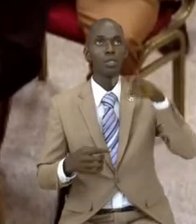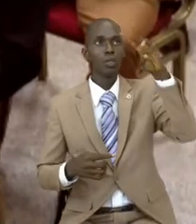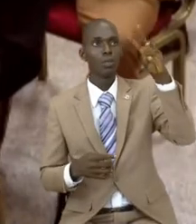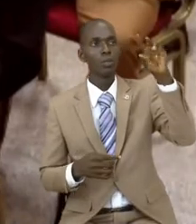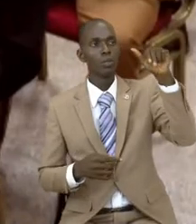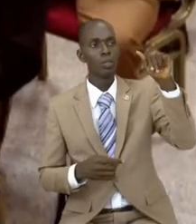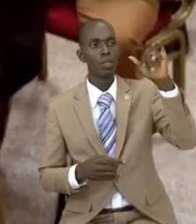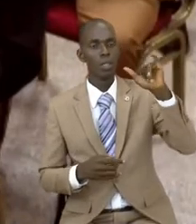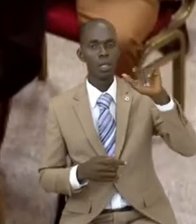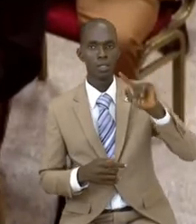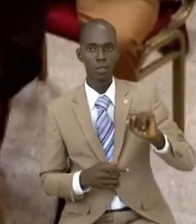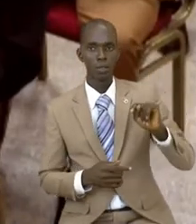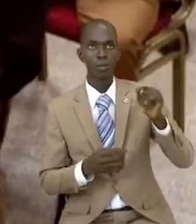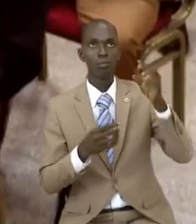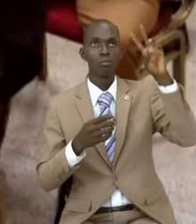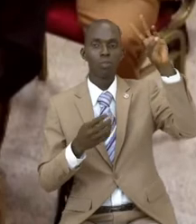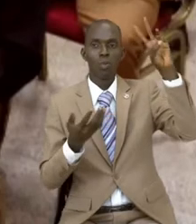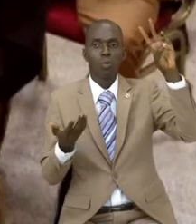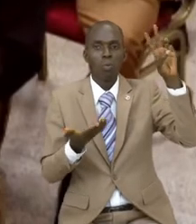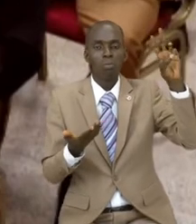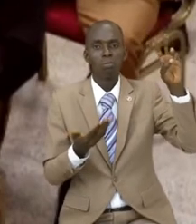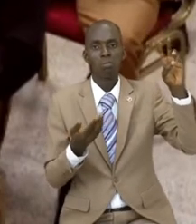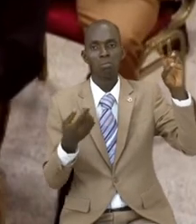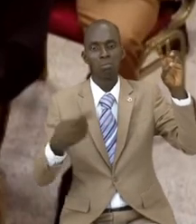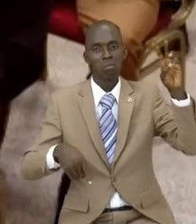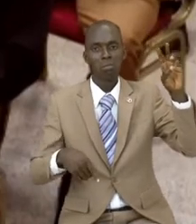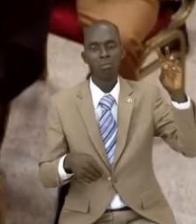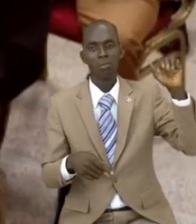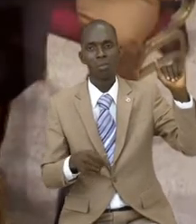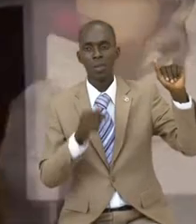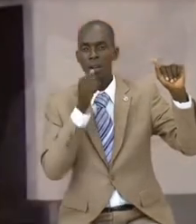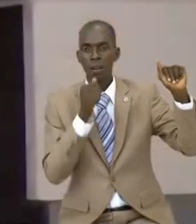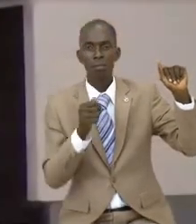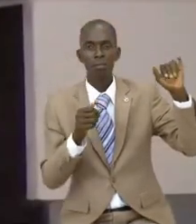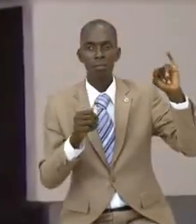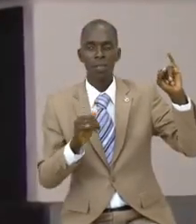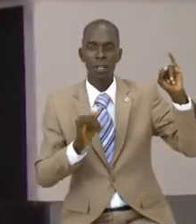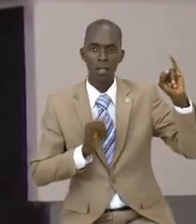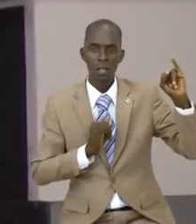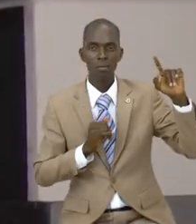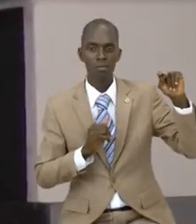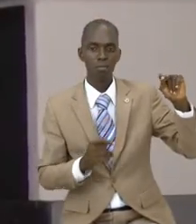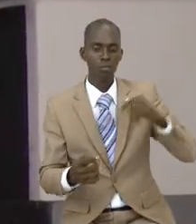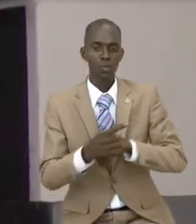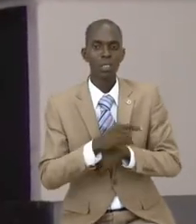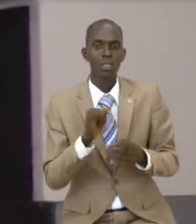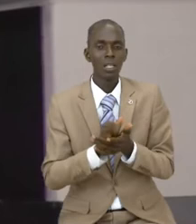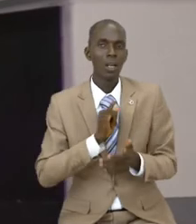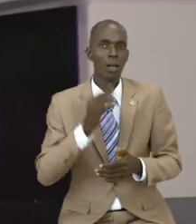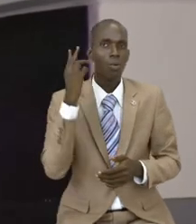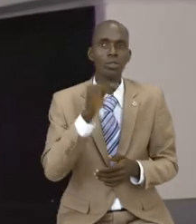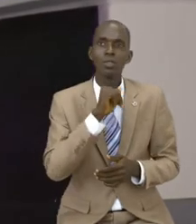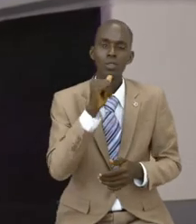W-A-I-T. What am I today that I wasn't yesterday? What has the